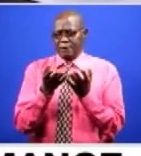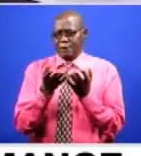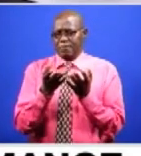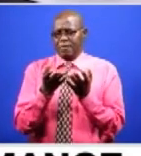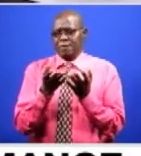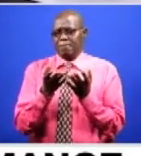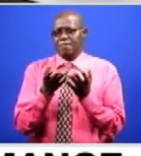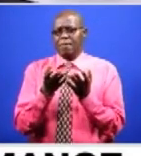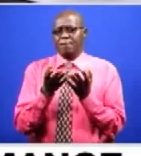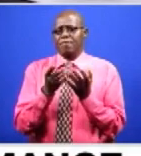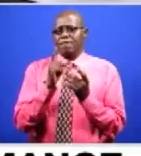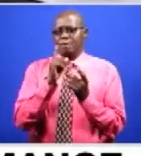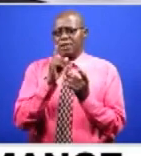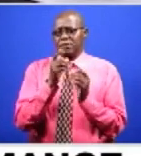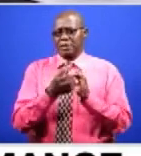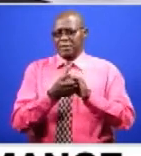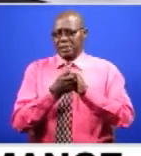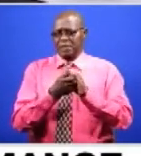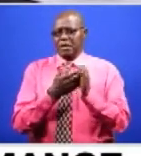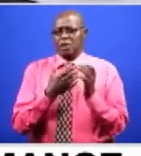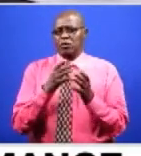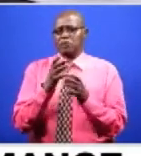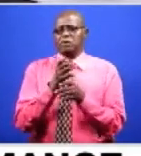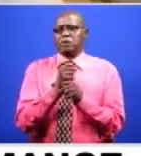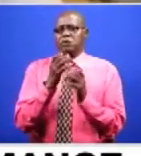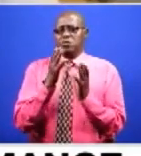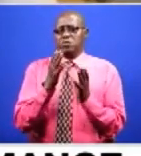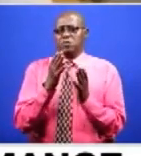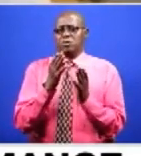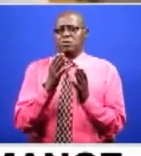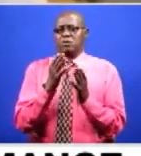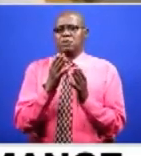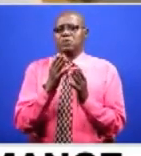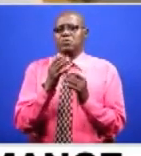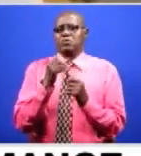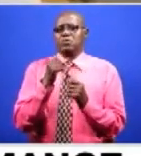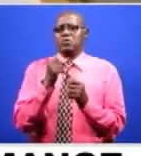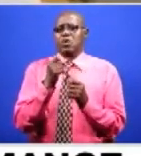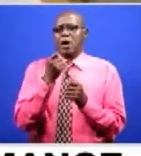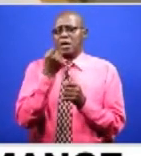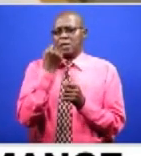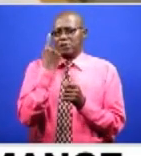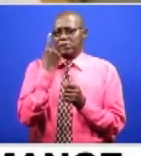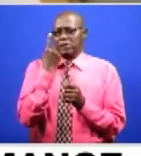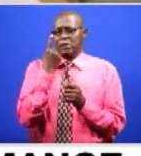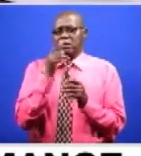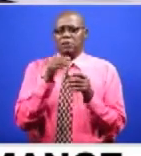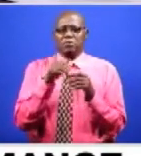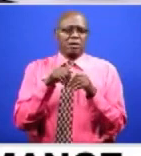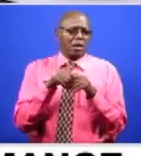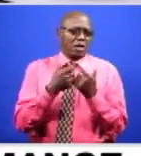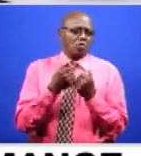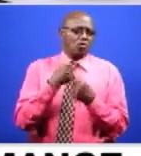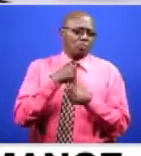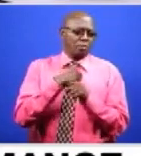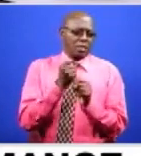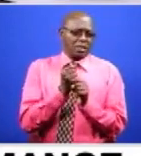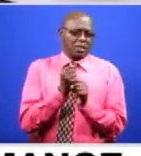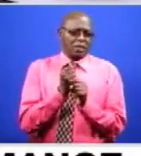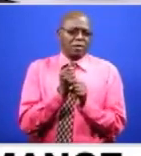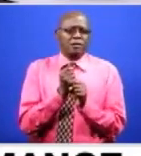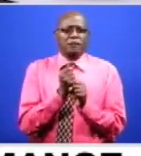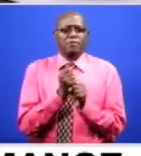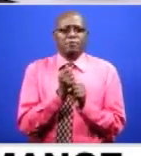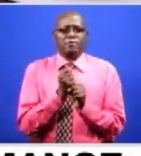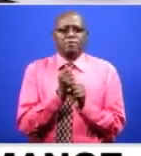of all, engage our stakeholders who fulfill the work that we do to understand how it is that we want to create and build